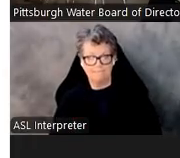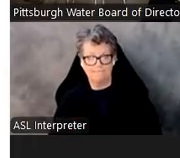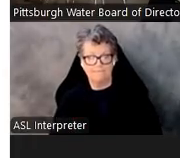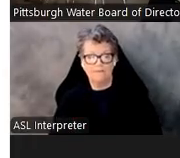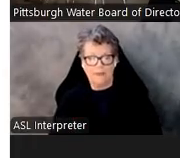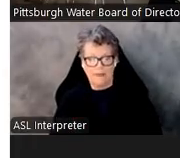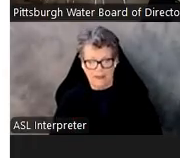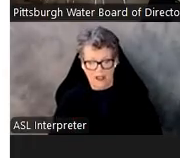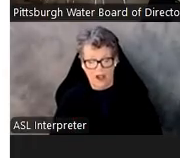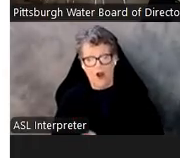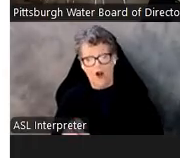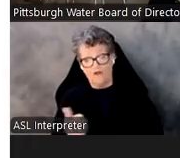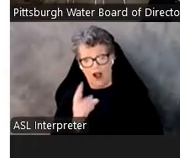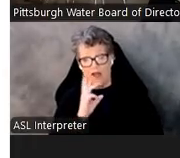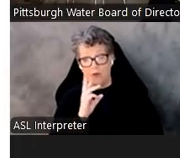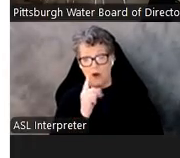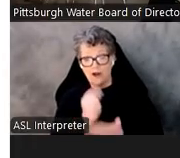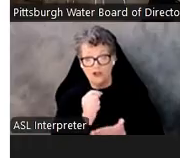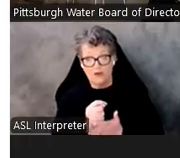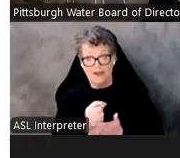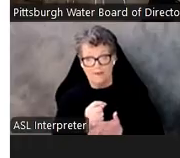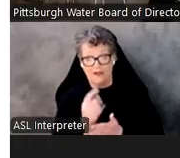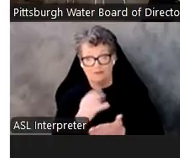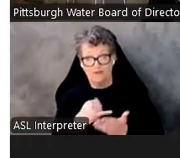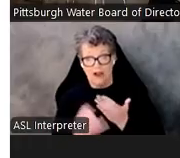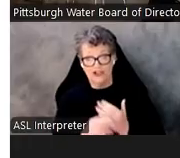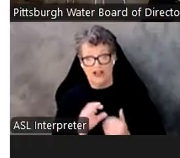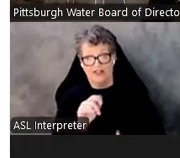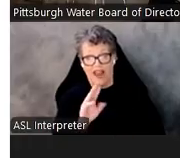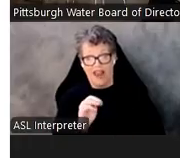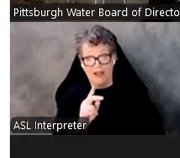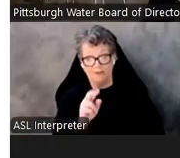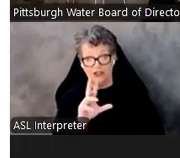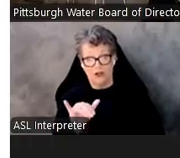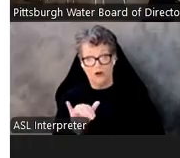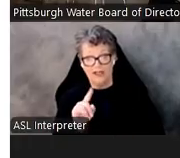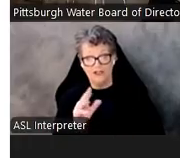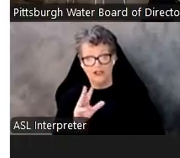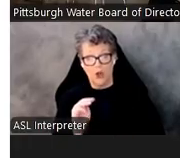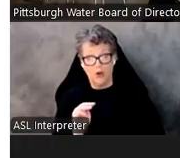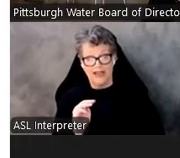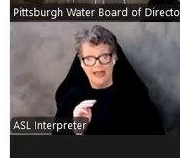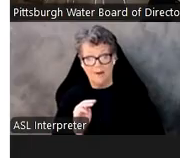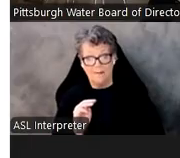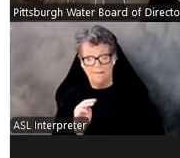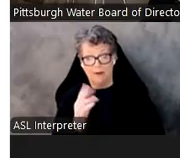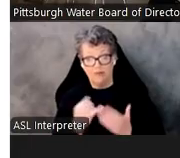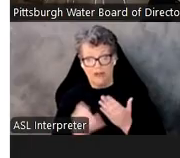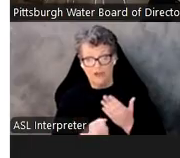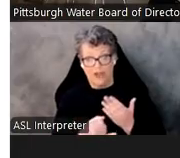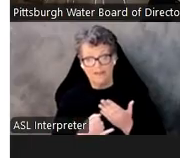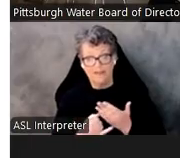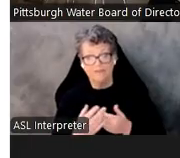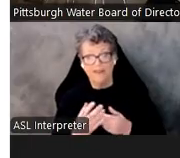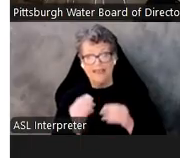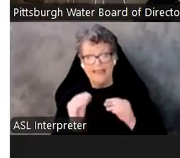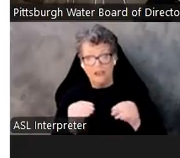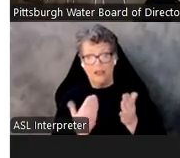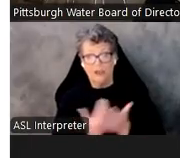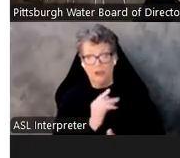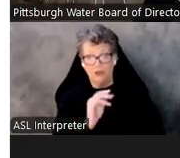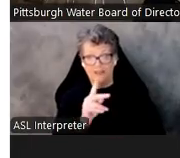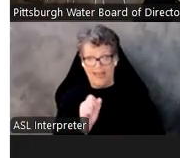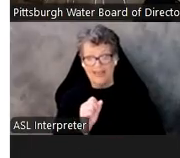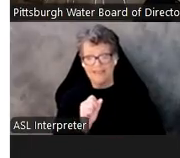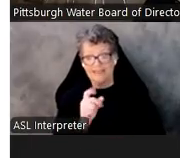Now, for other water treatment plant projects, the lime slurry and sodium permanganate project involved the installation of new tanks,